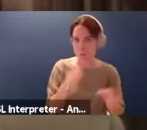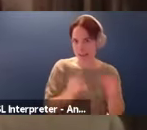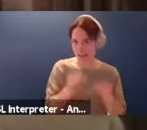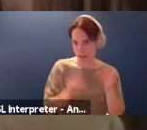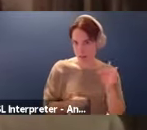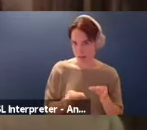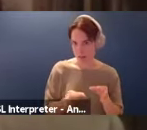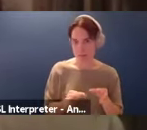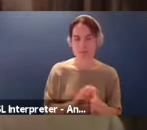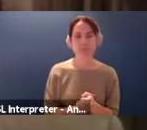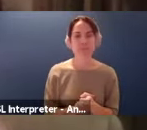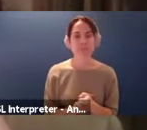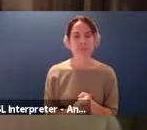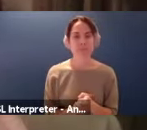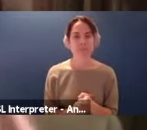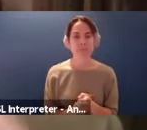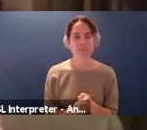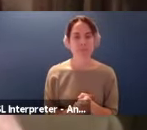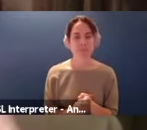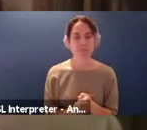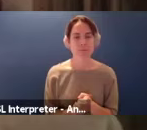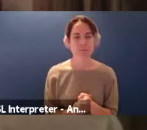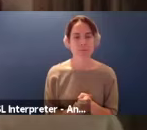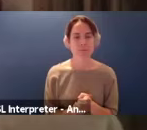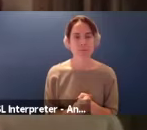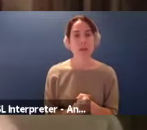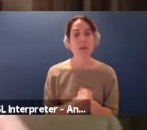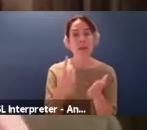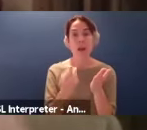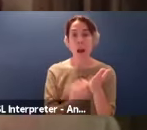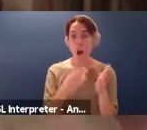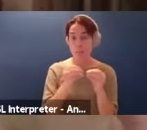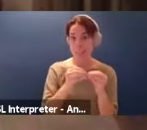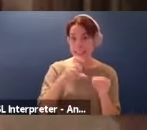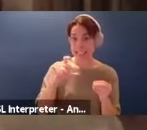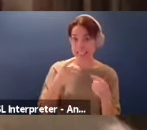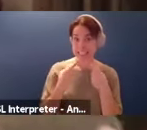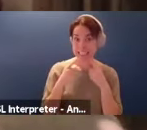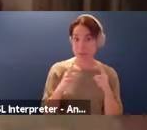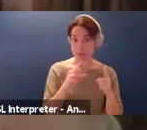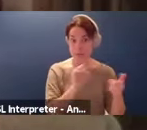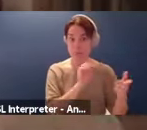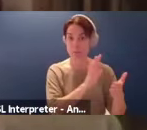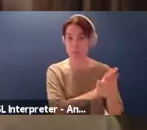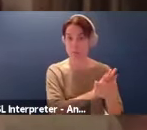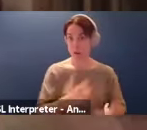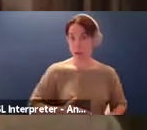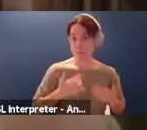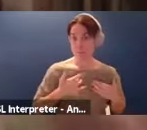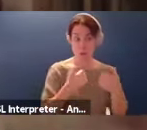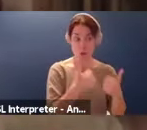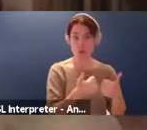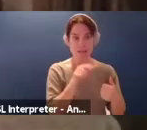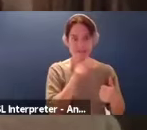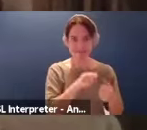lbc uh put out was very very good and i think that sort of statement is is excellent and it